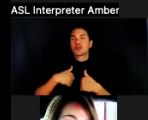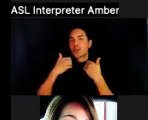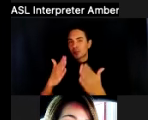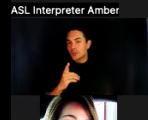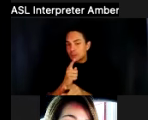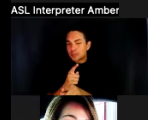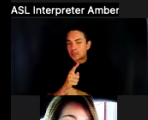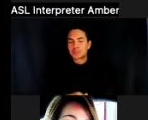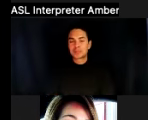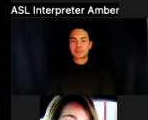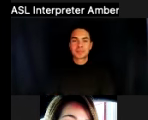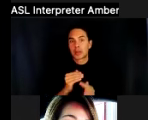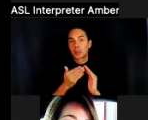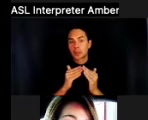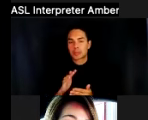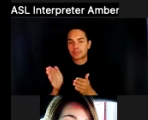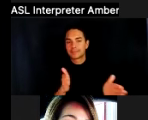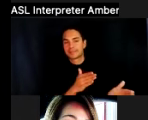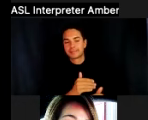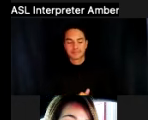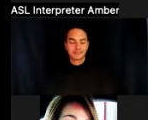So will you go to the next slide?